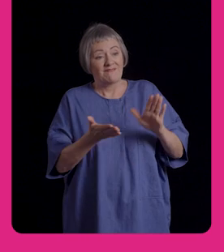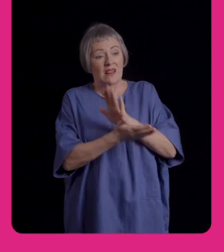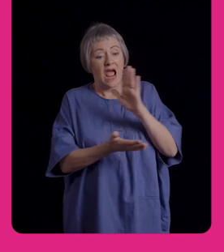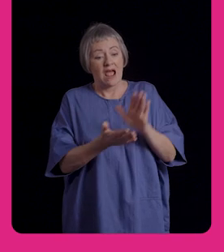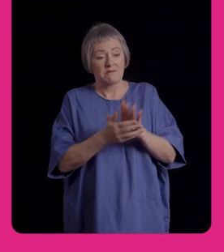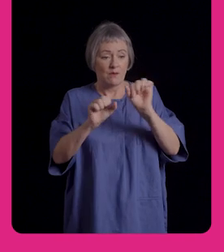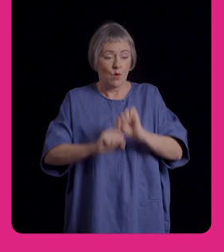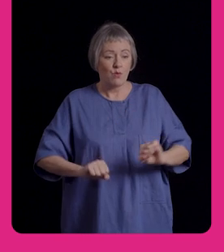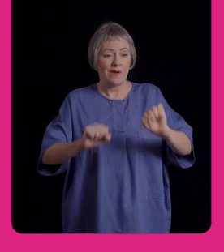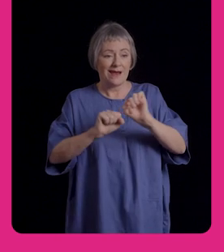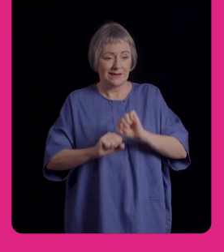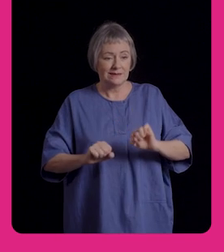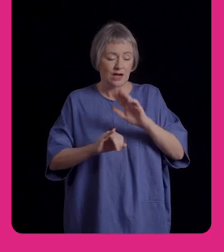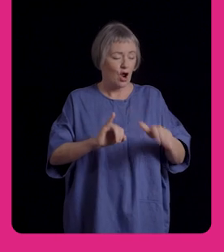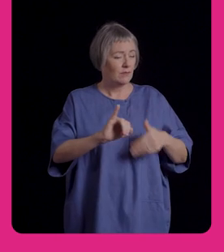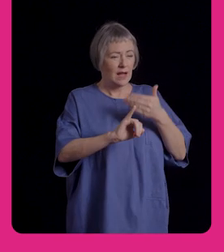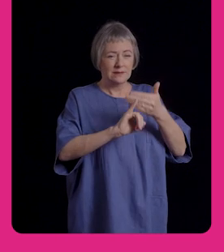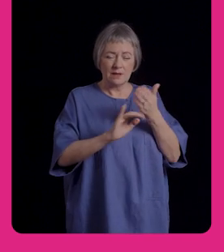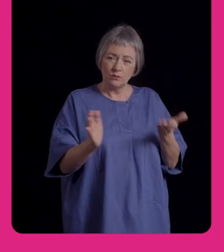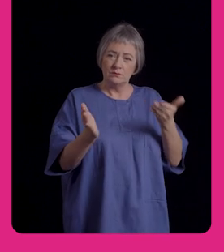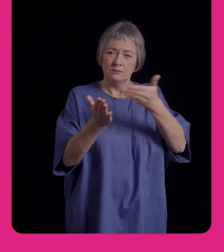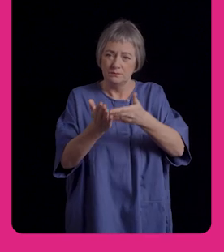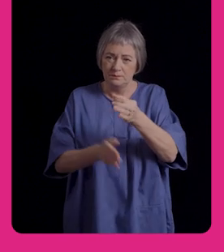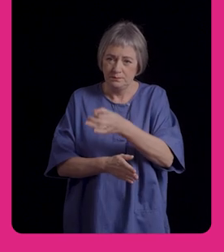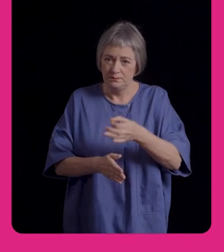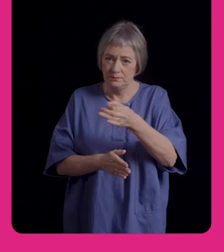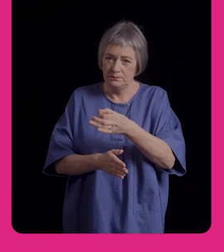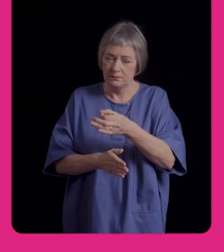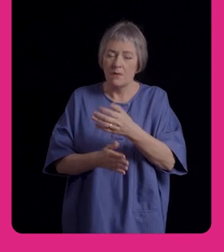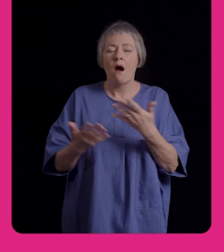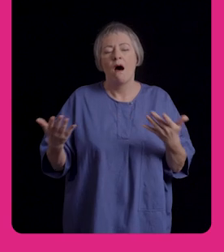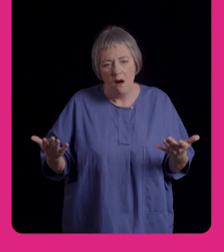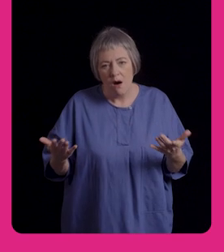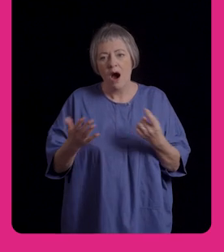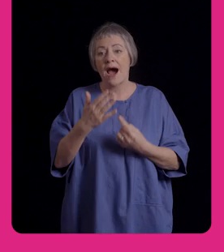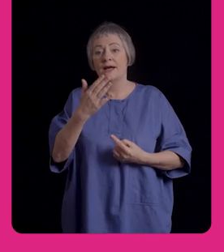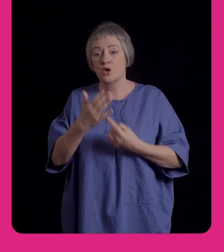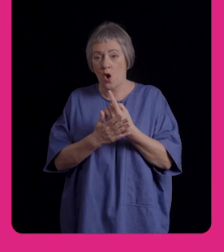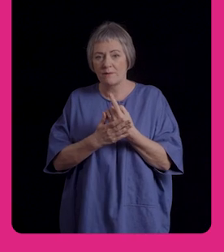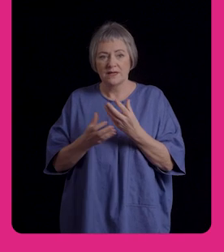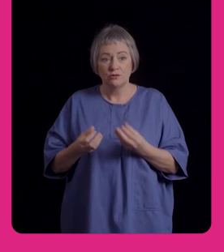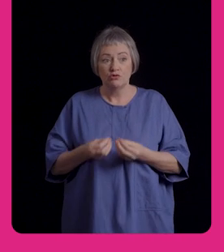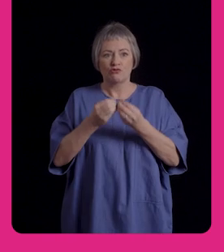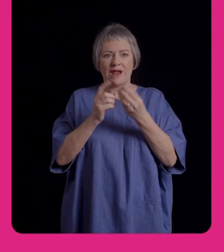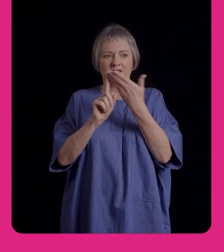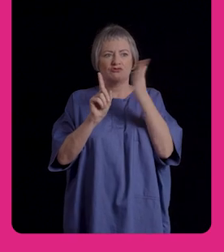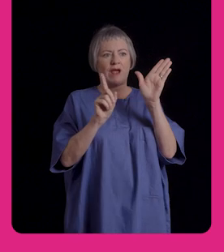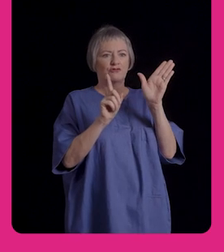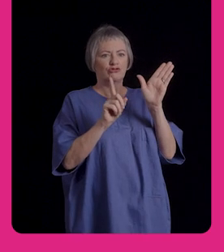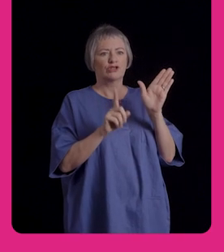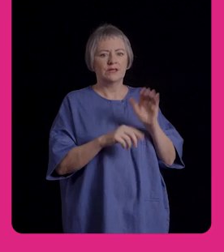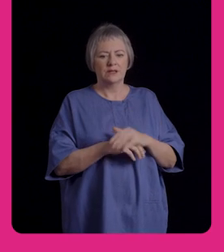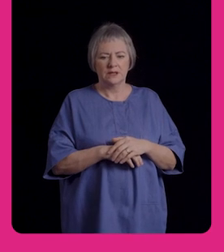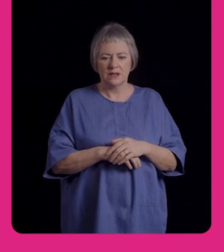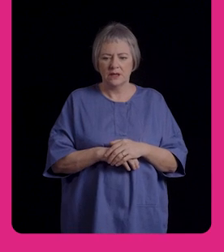with waiting either until we get to the island or until there is an opportunity for us to create some sort of distraction.